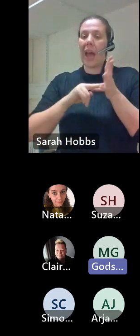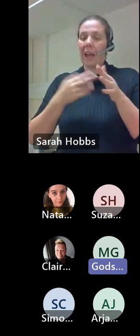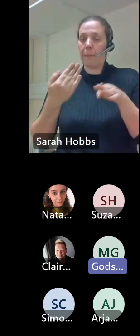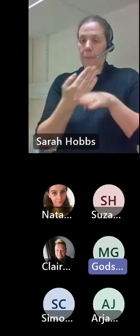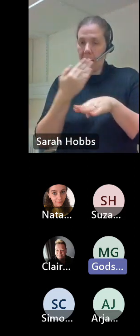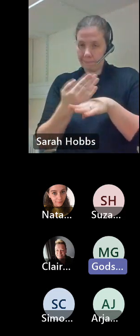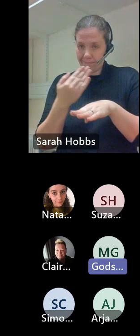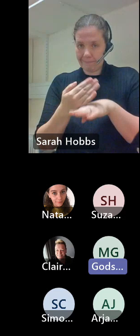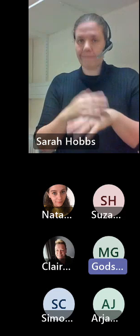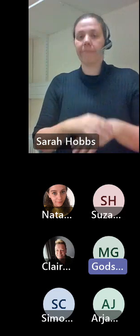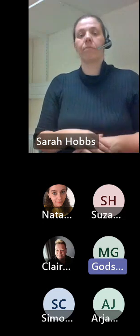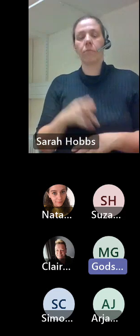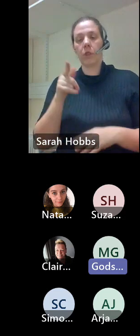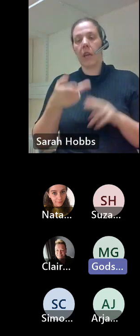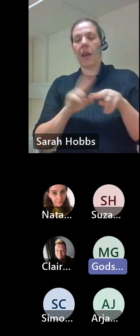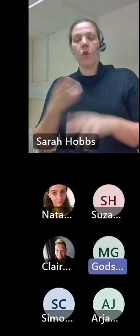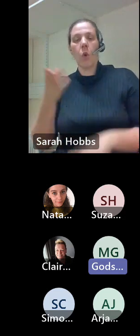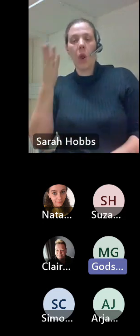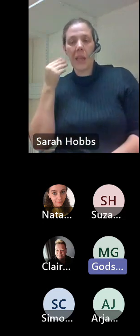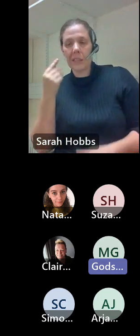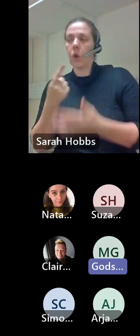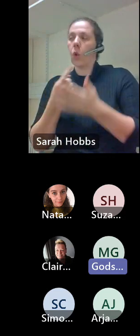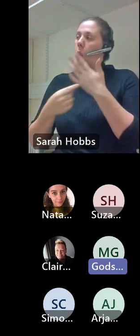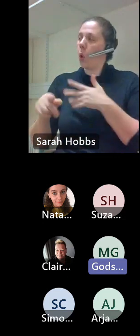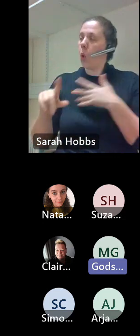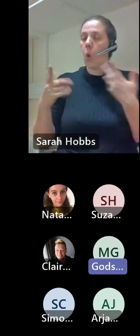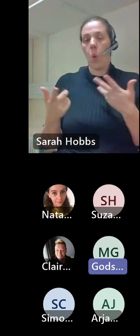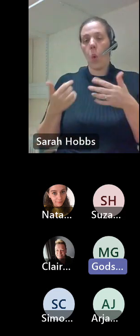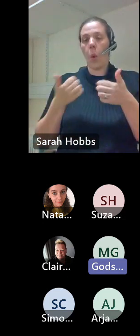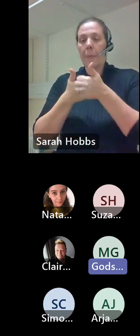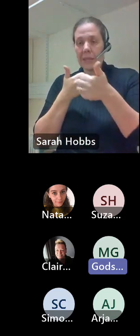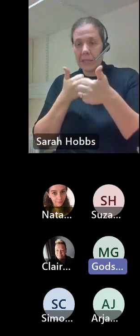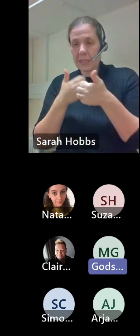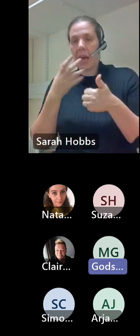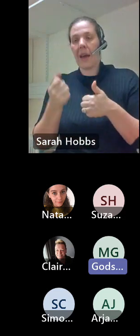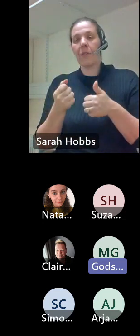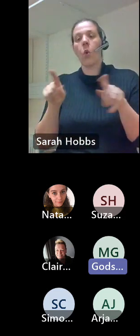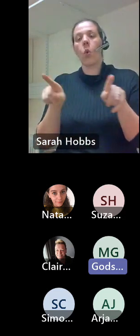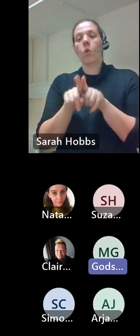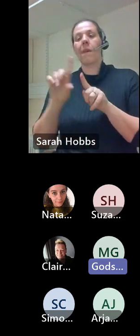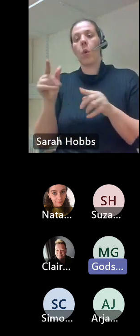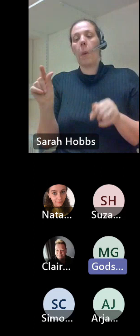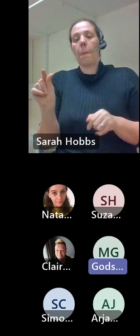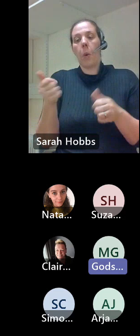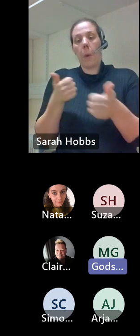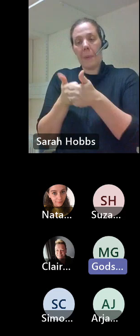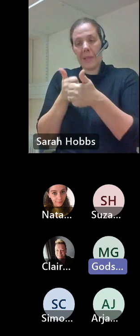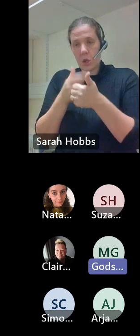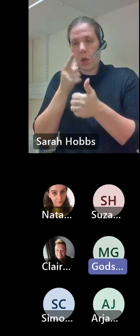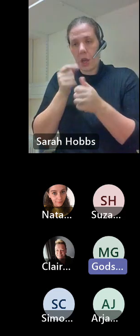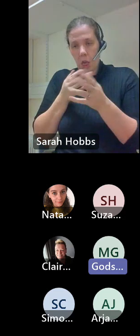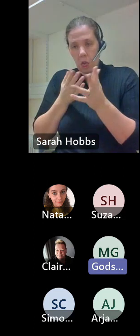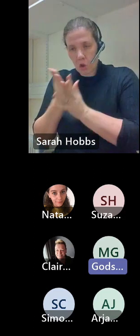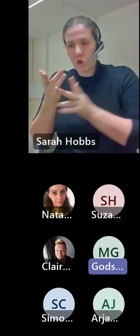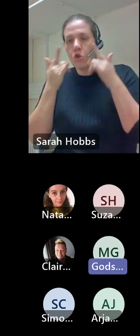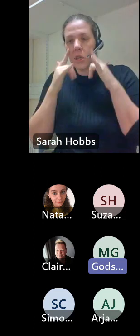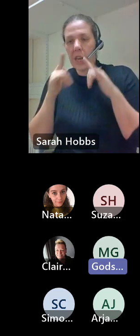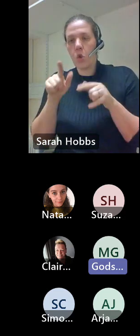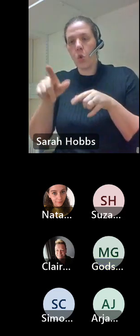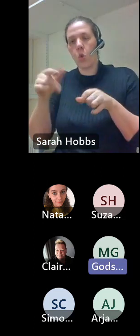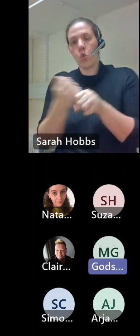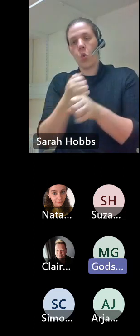listening and you're a sole trader or a micro enterprise, there's one also there for small, medium enterprises that you can go through just to check you're doing the right